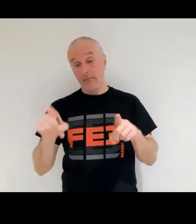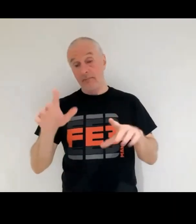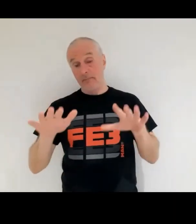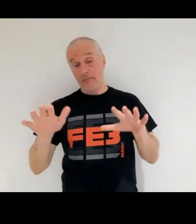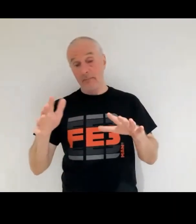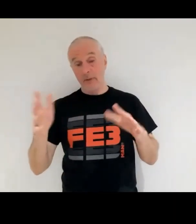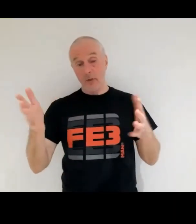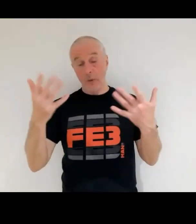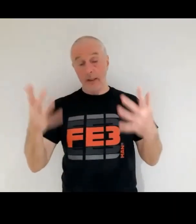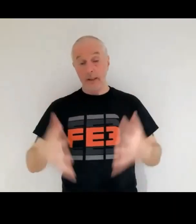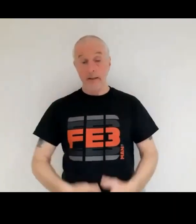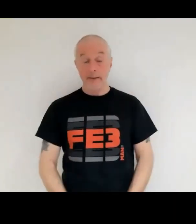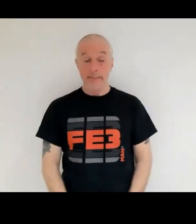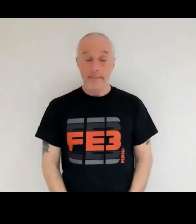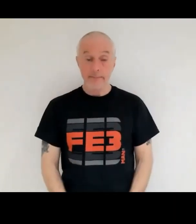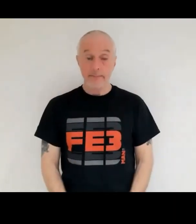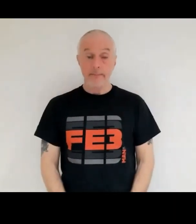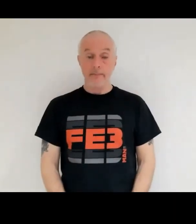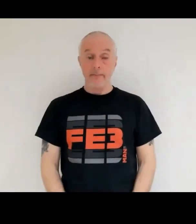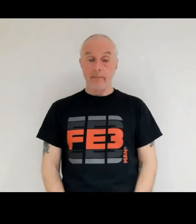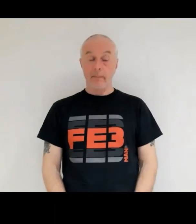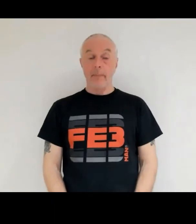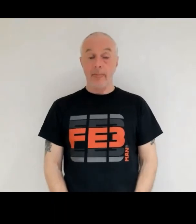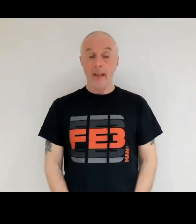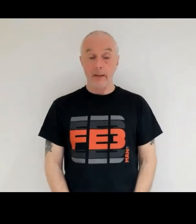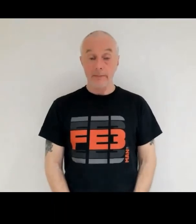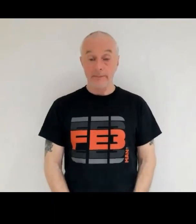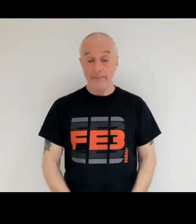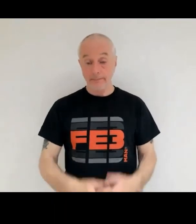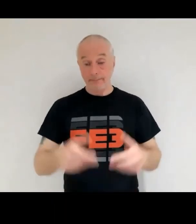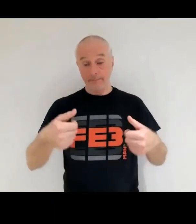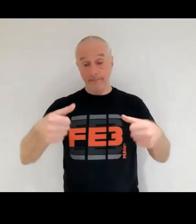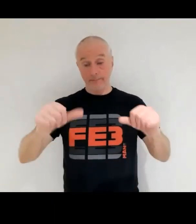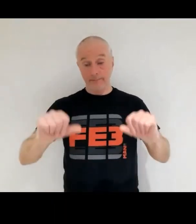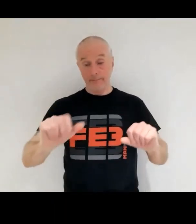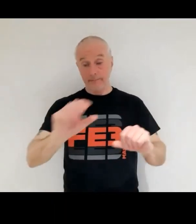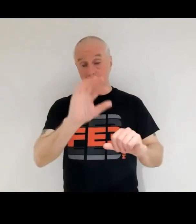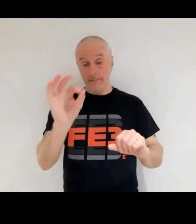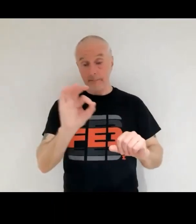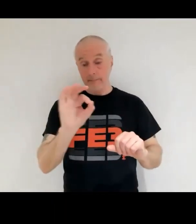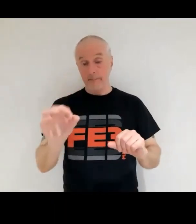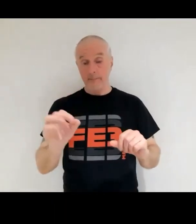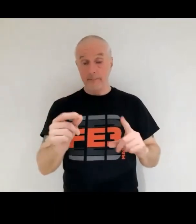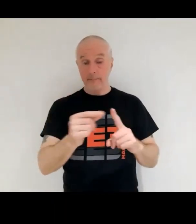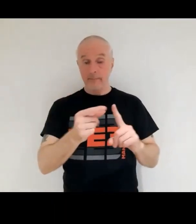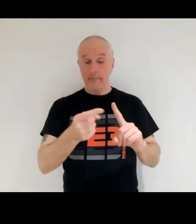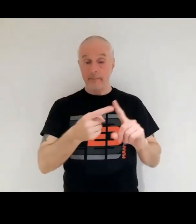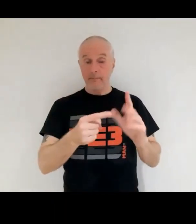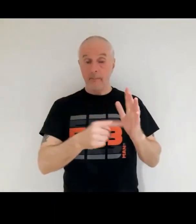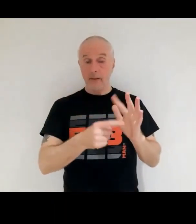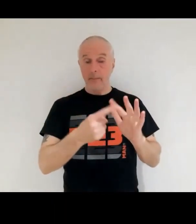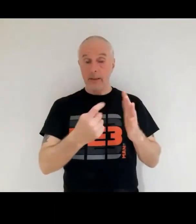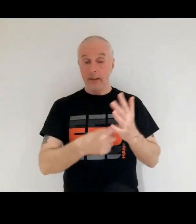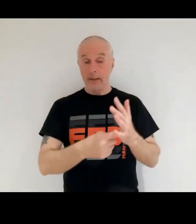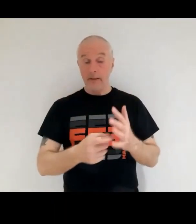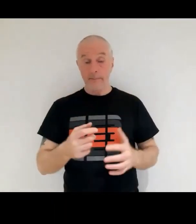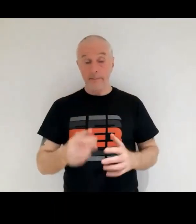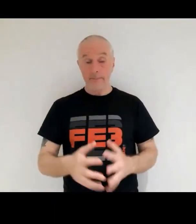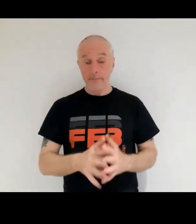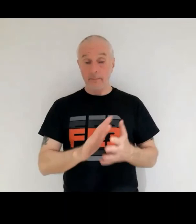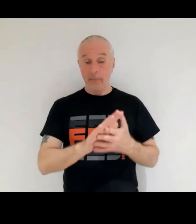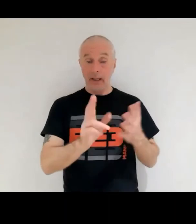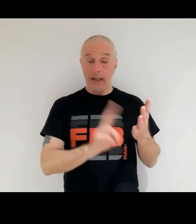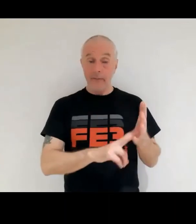That actually is really interesting and leads us into a lovely follow-up question from Peter, and he's posted a question which is: hydrogen